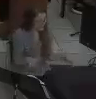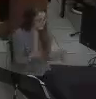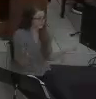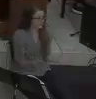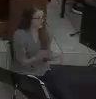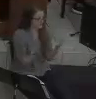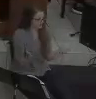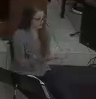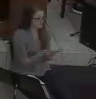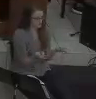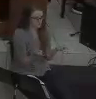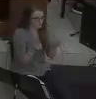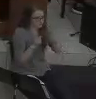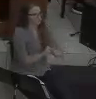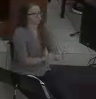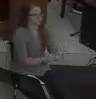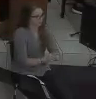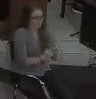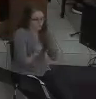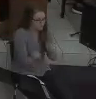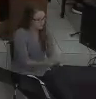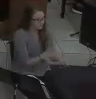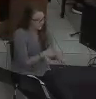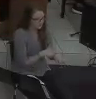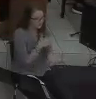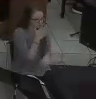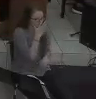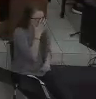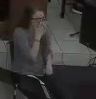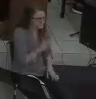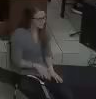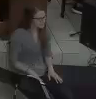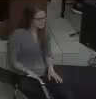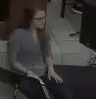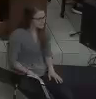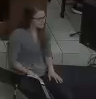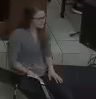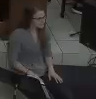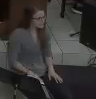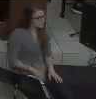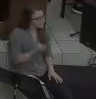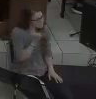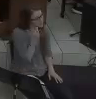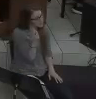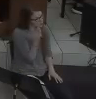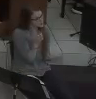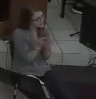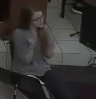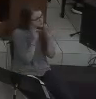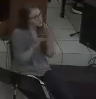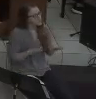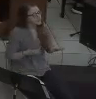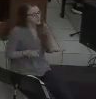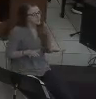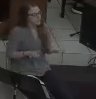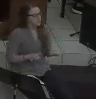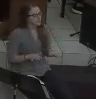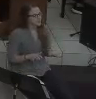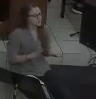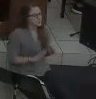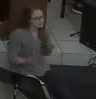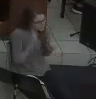right alongside us. That's why it's important to be still and know that God is